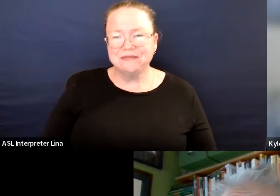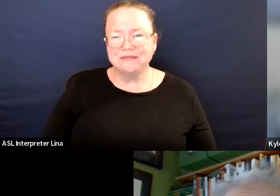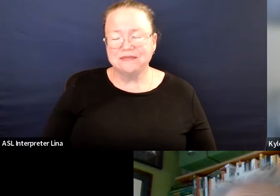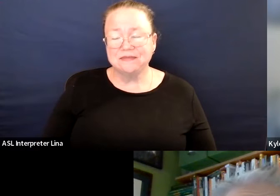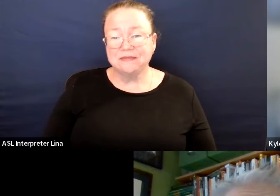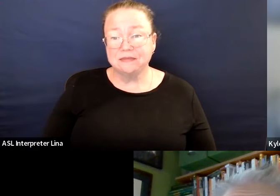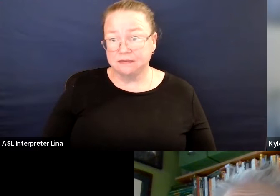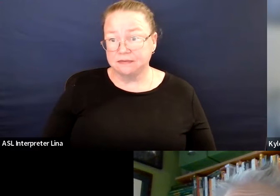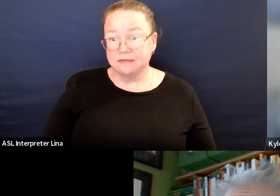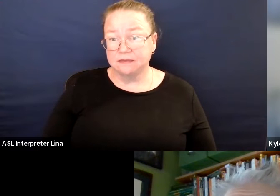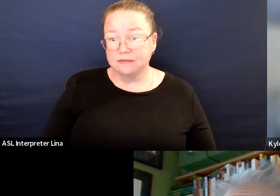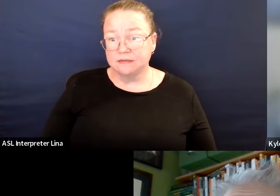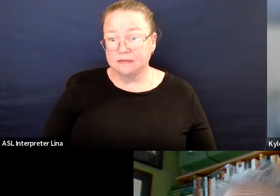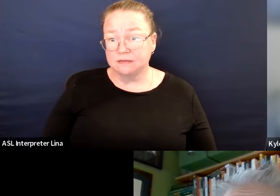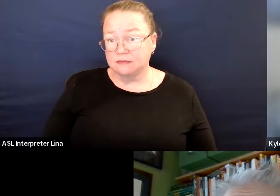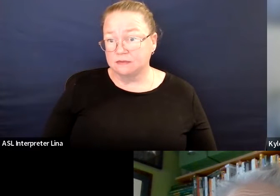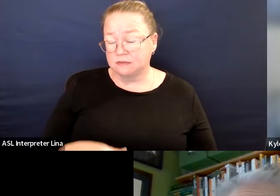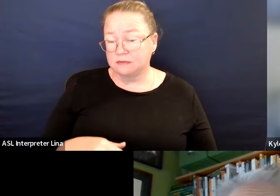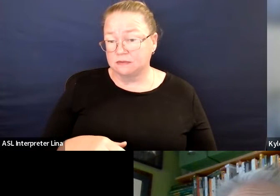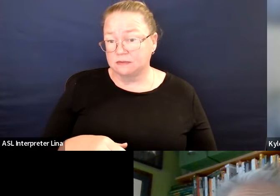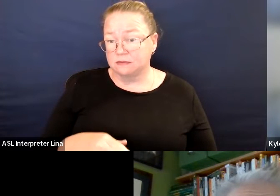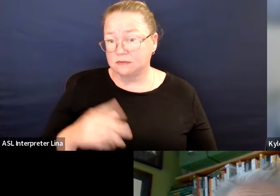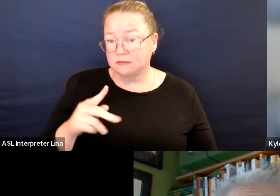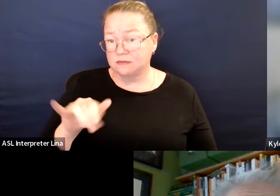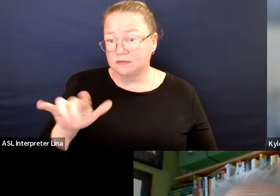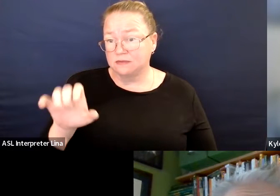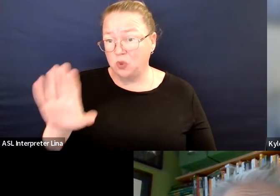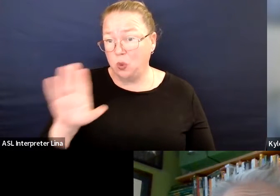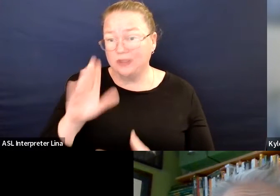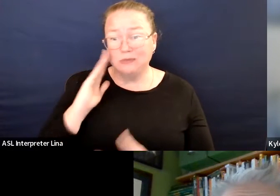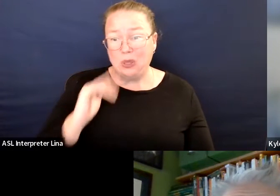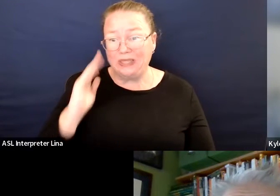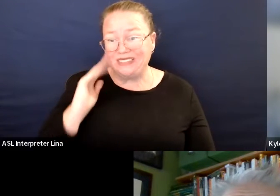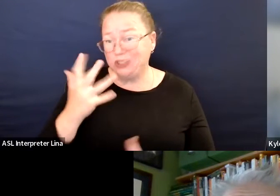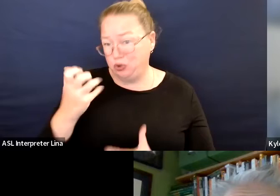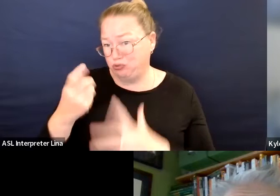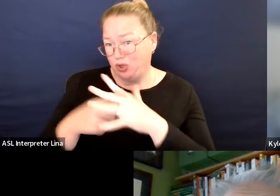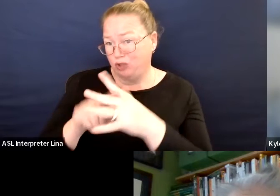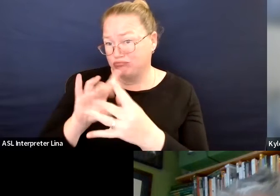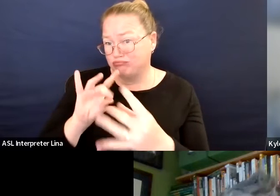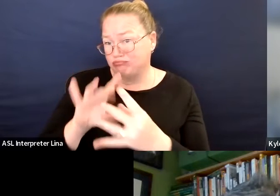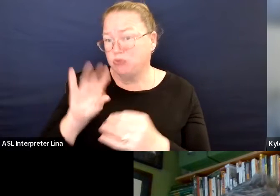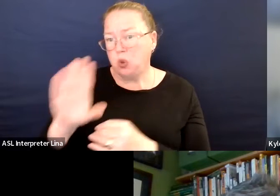Do you want to start talking about your experiences, as it's quite extensive, Kyle, with this